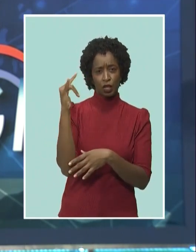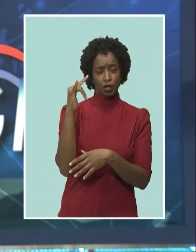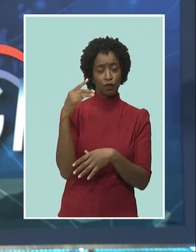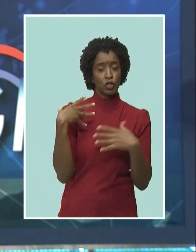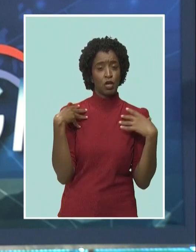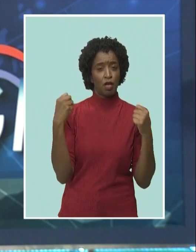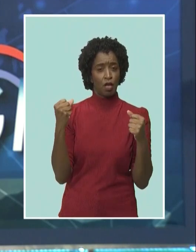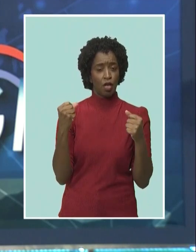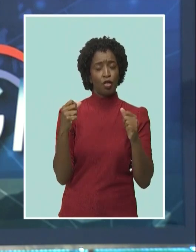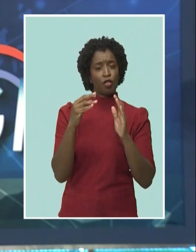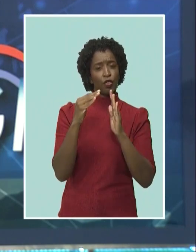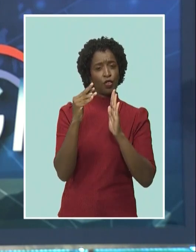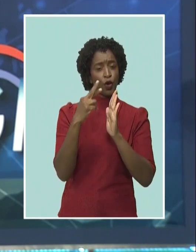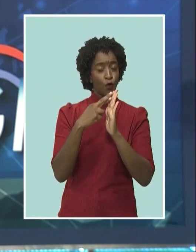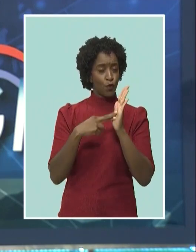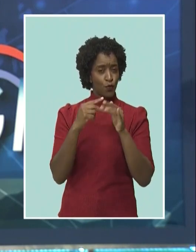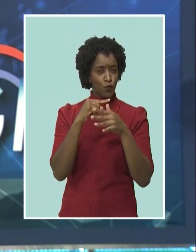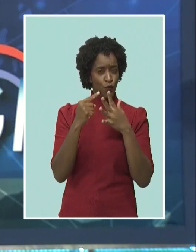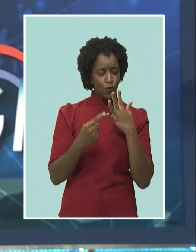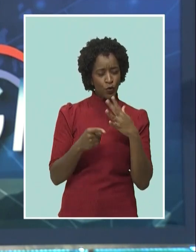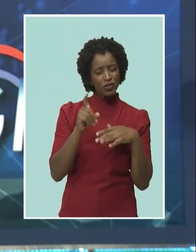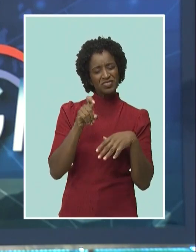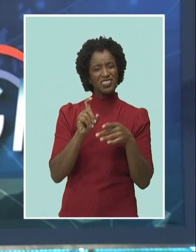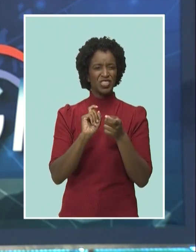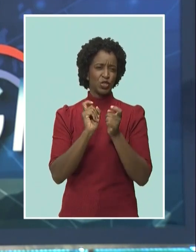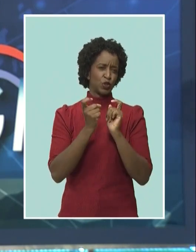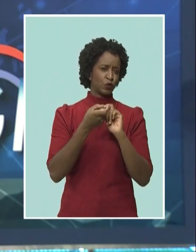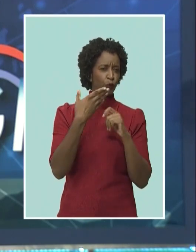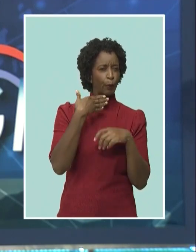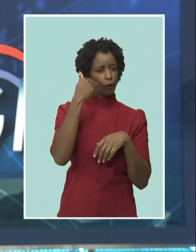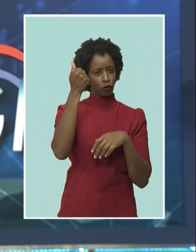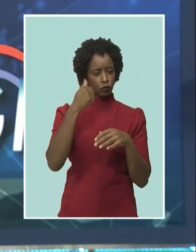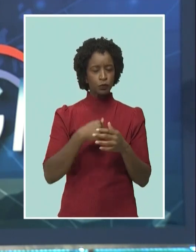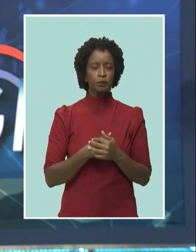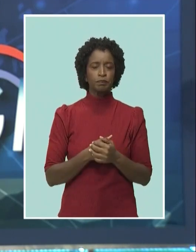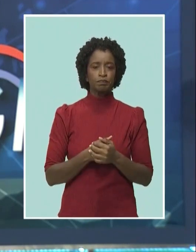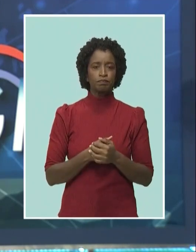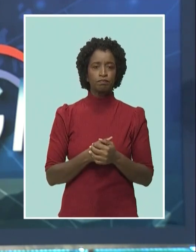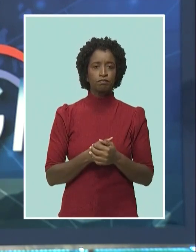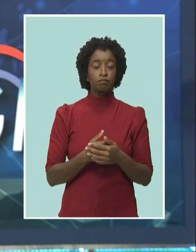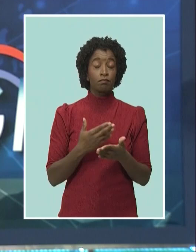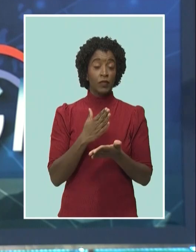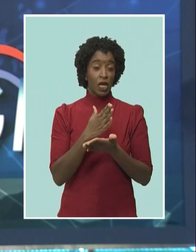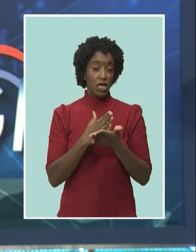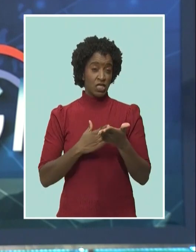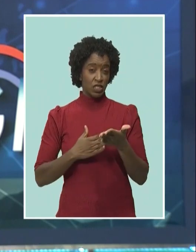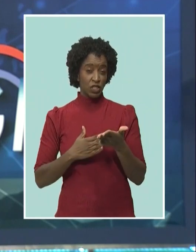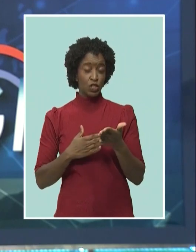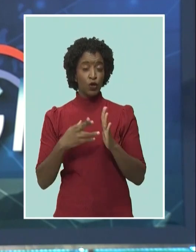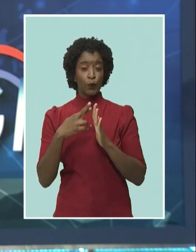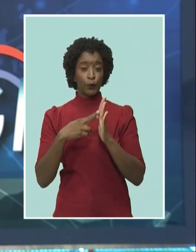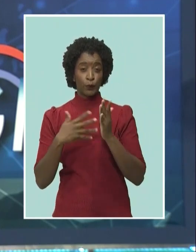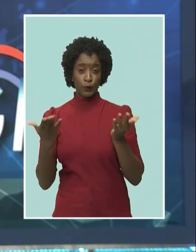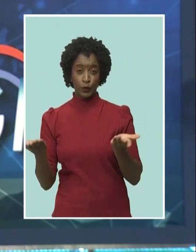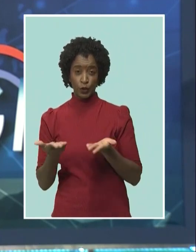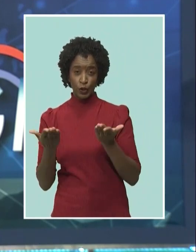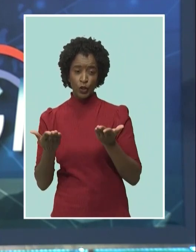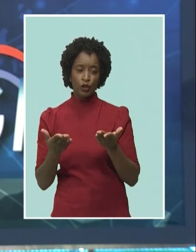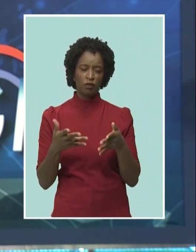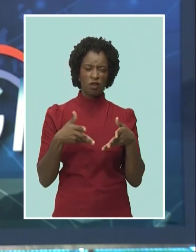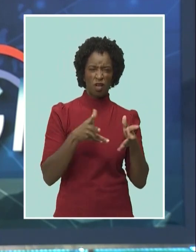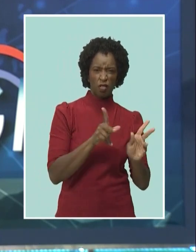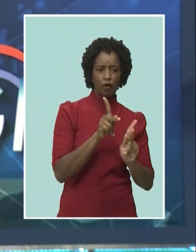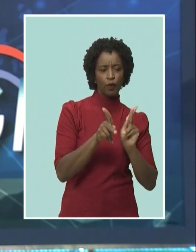efficiently. Comparing other arrival experiences with Barbados, he says some of our practices hinder the deplaning process, among other